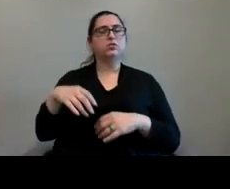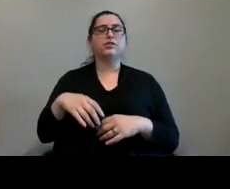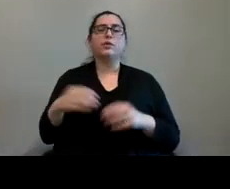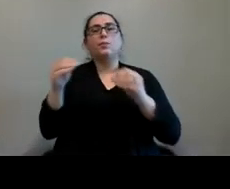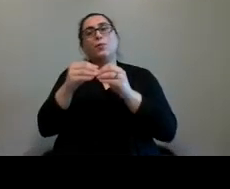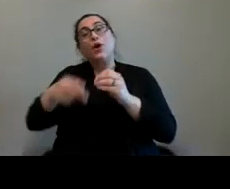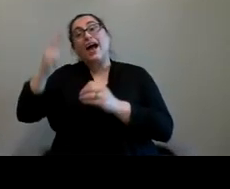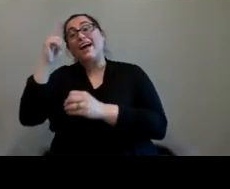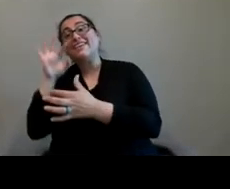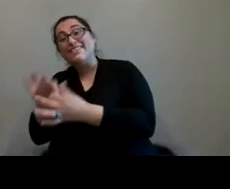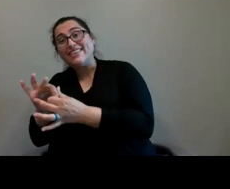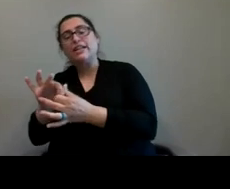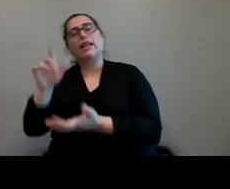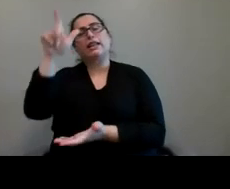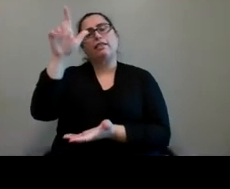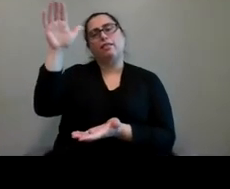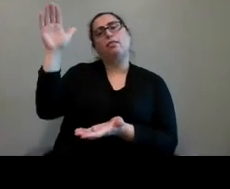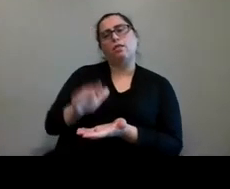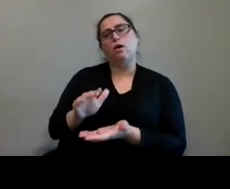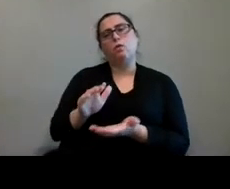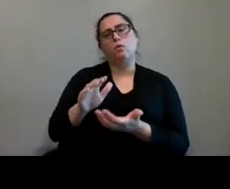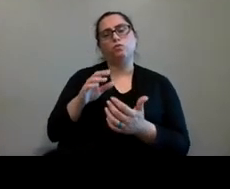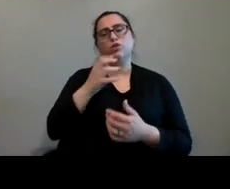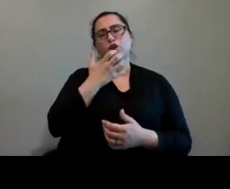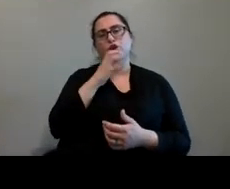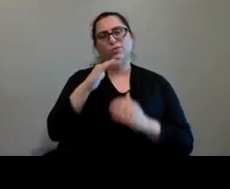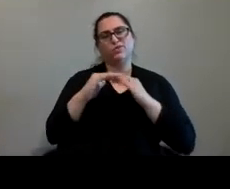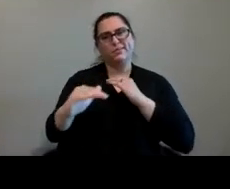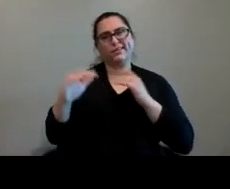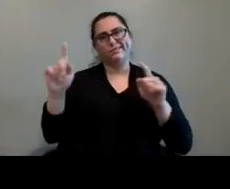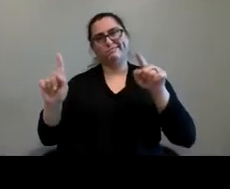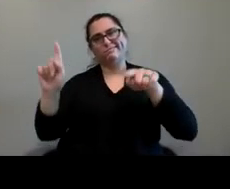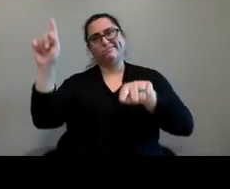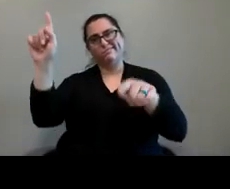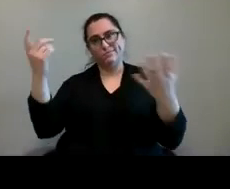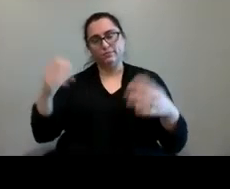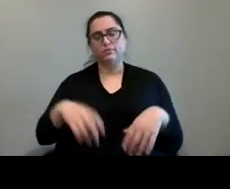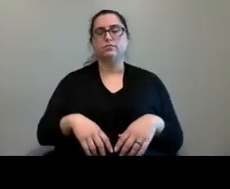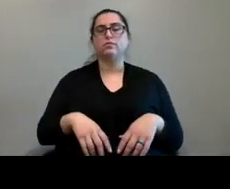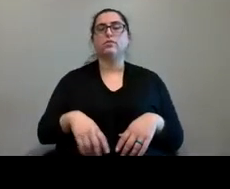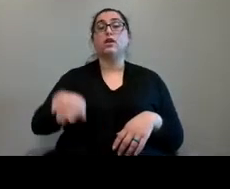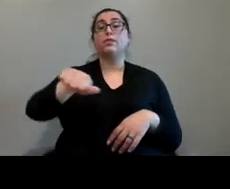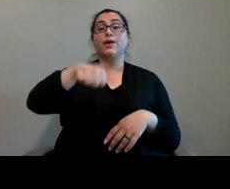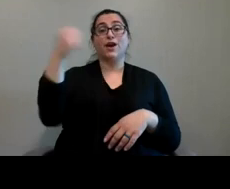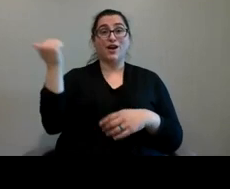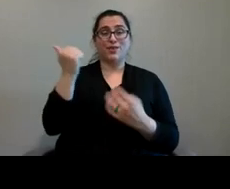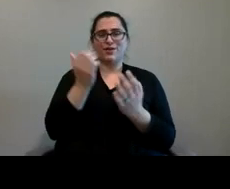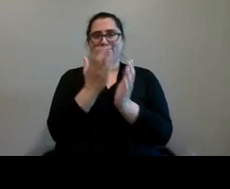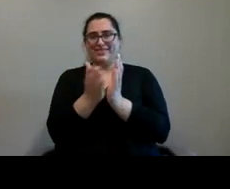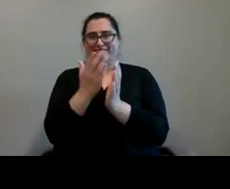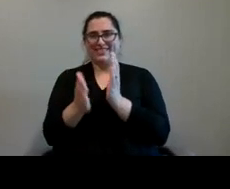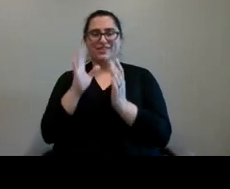lower thermostability. The remaining trajectories I'll walk through a little bit faster.